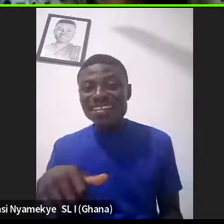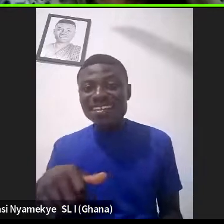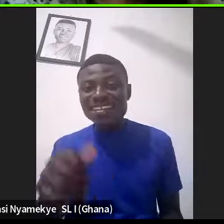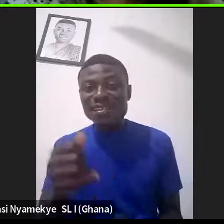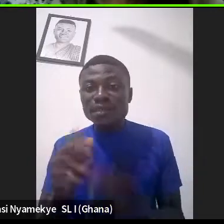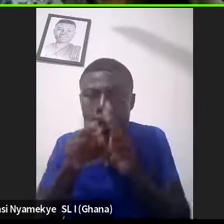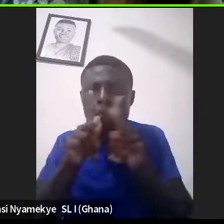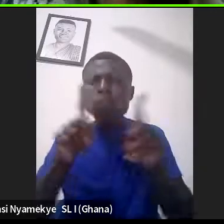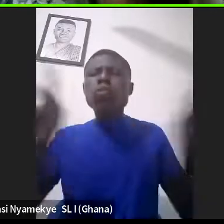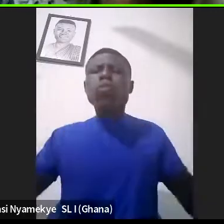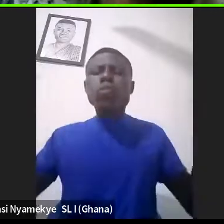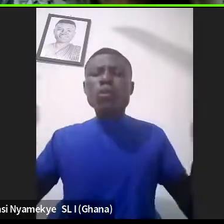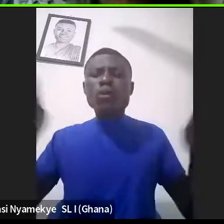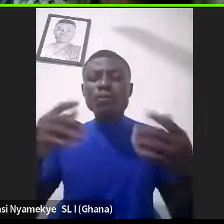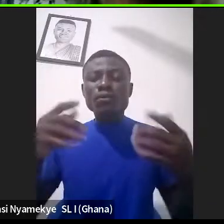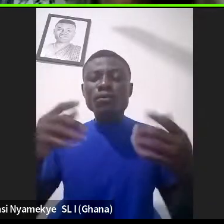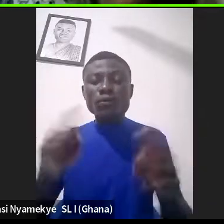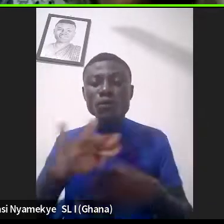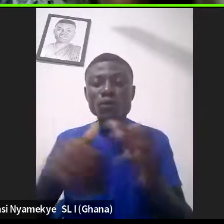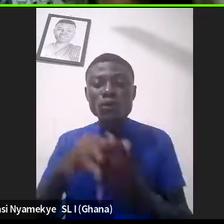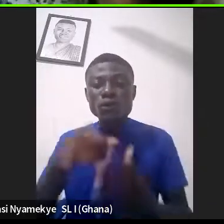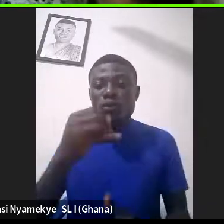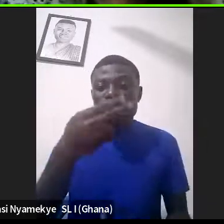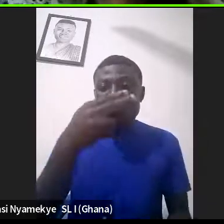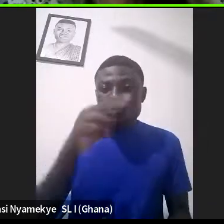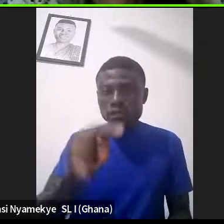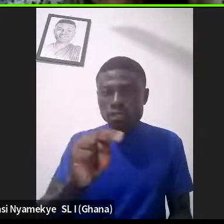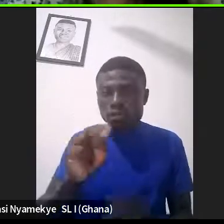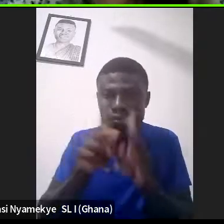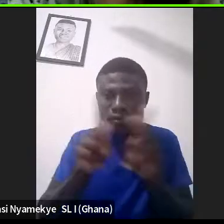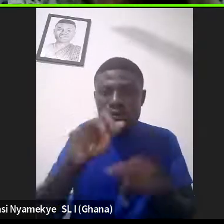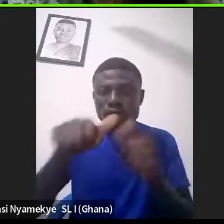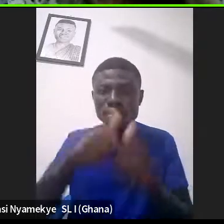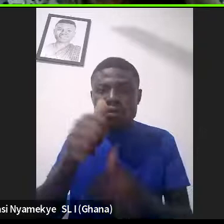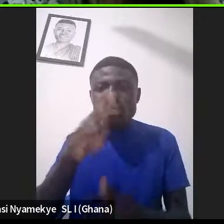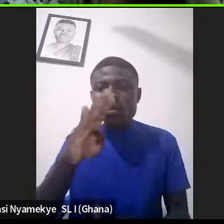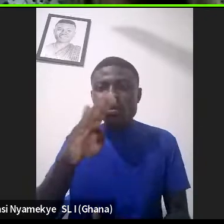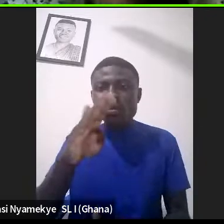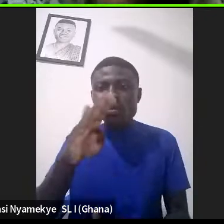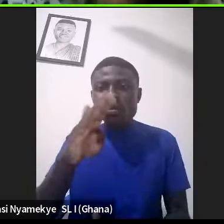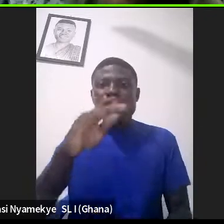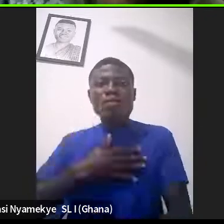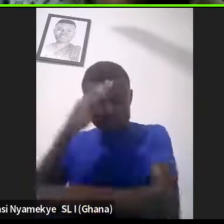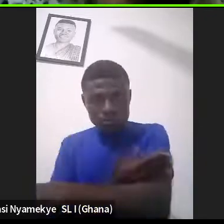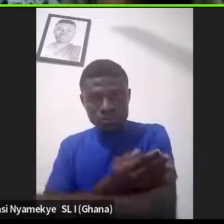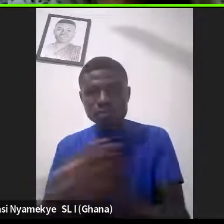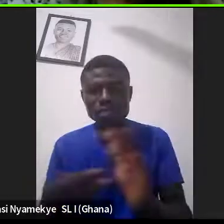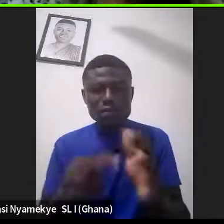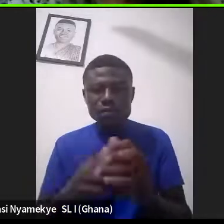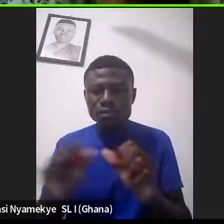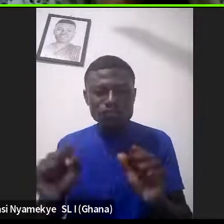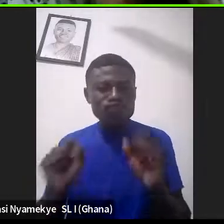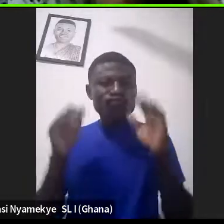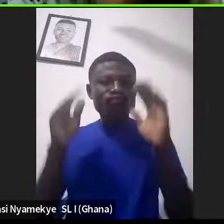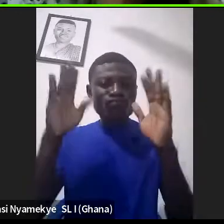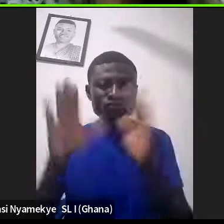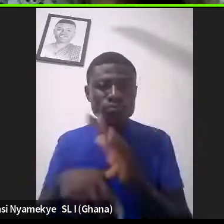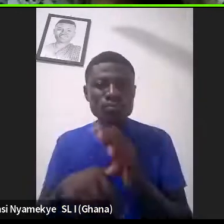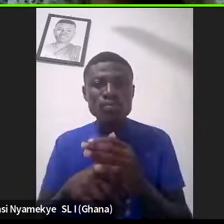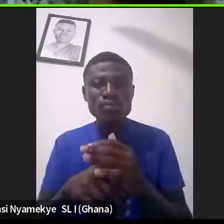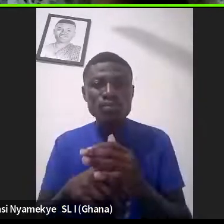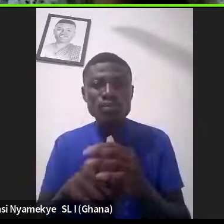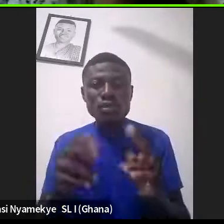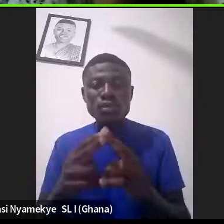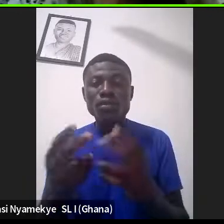viral when John Cena tweeted about Benjamin, about never giving up, and it was really sweet. And then